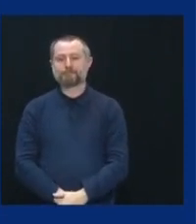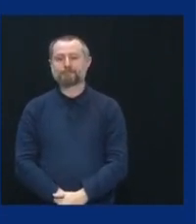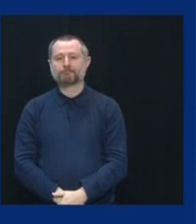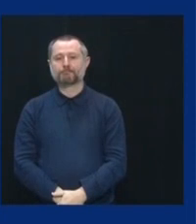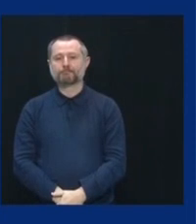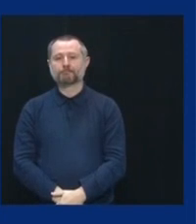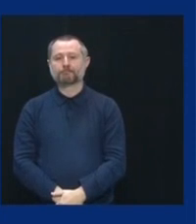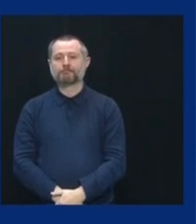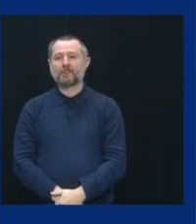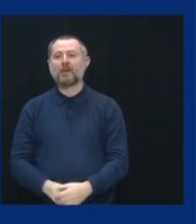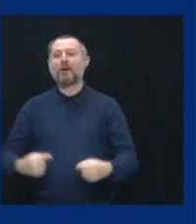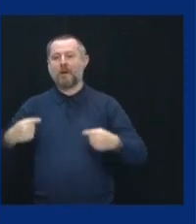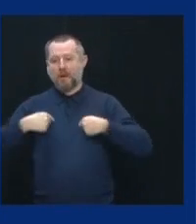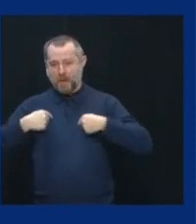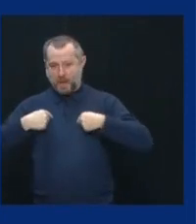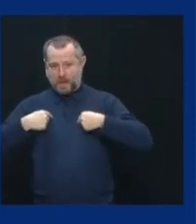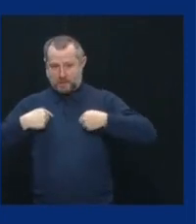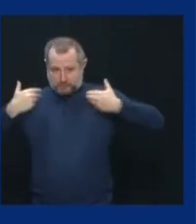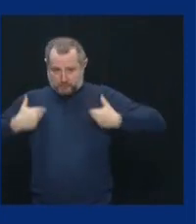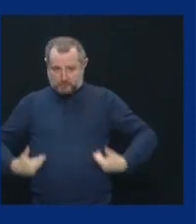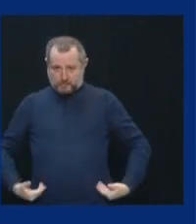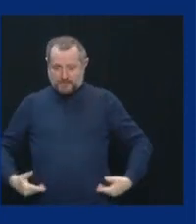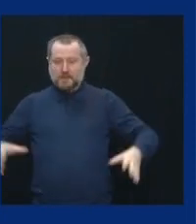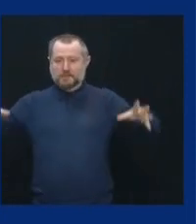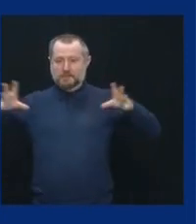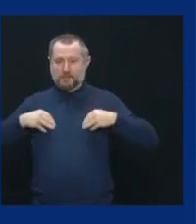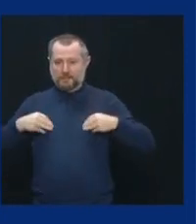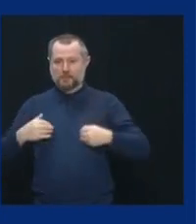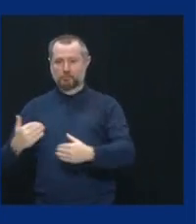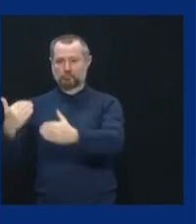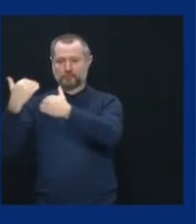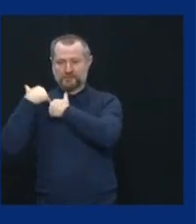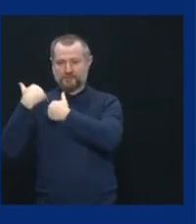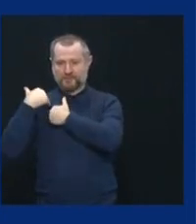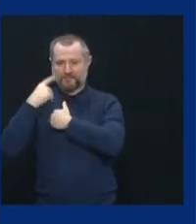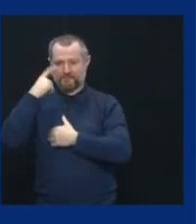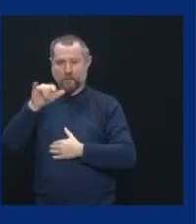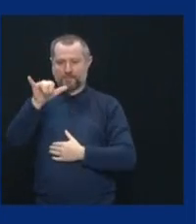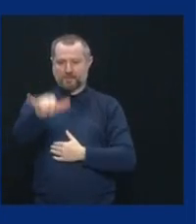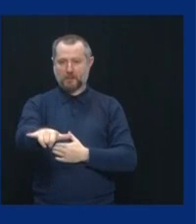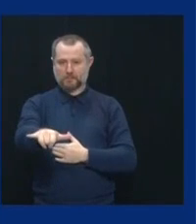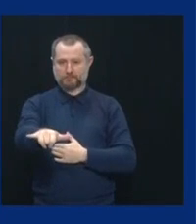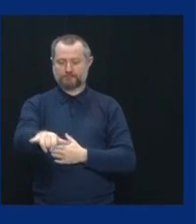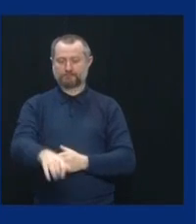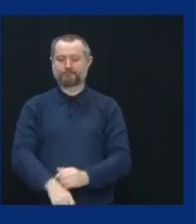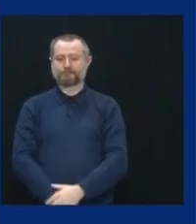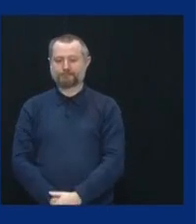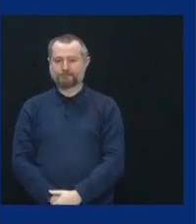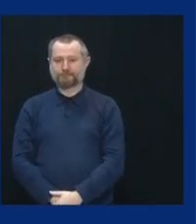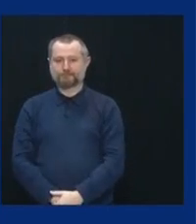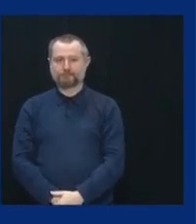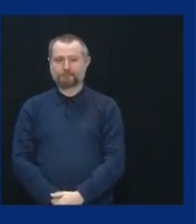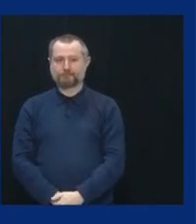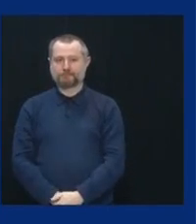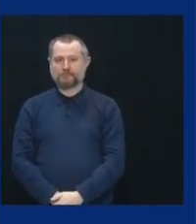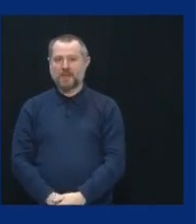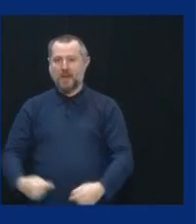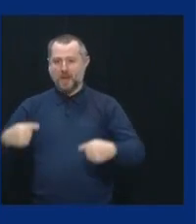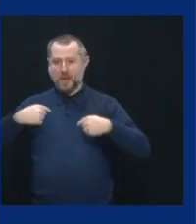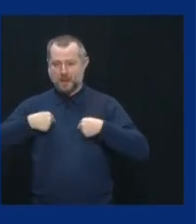I accept responsibility for that. I am in